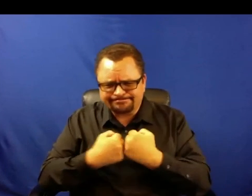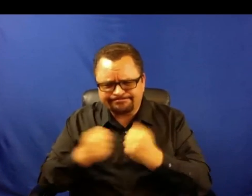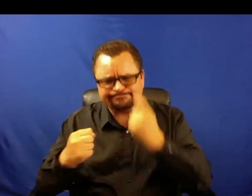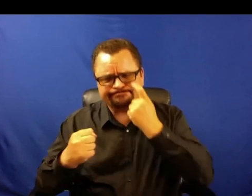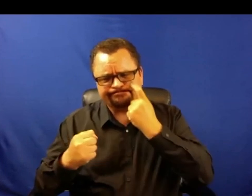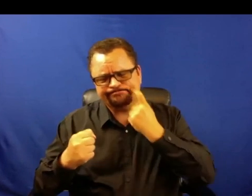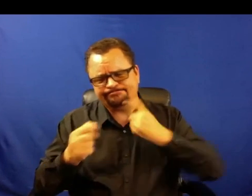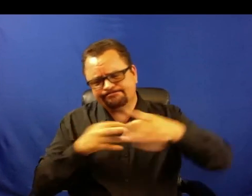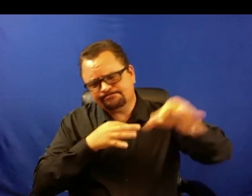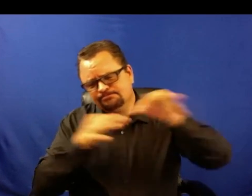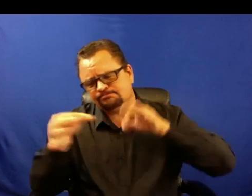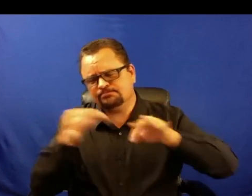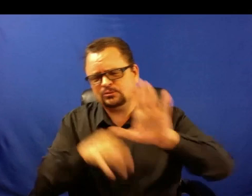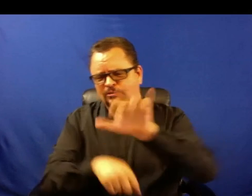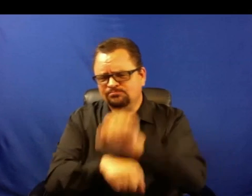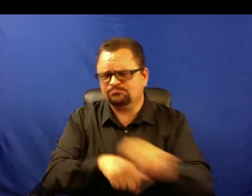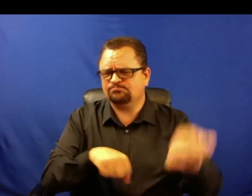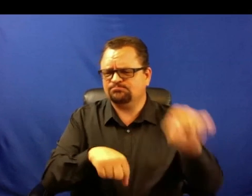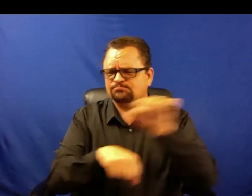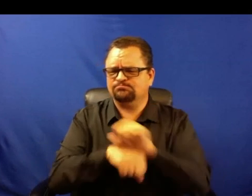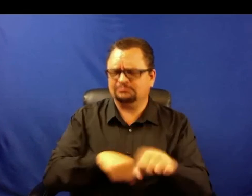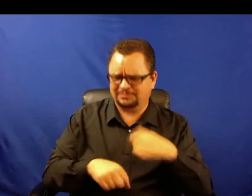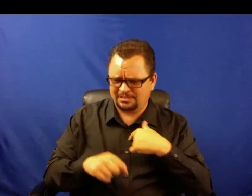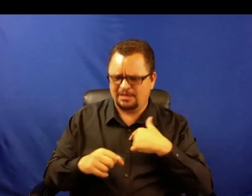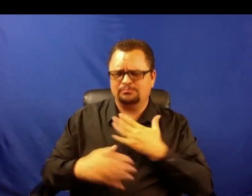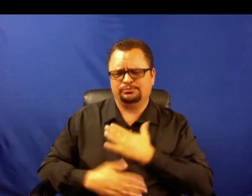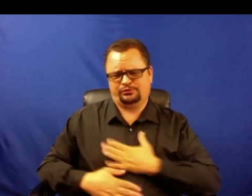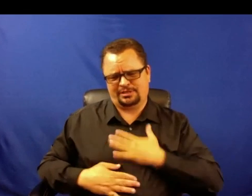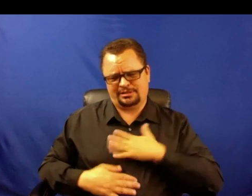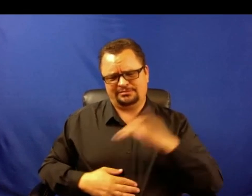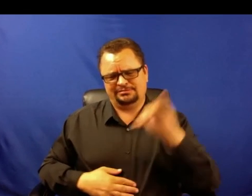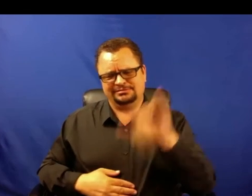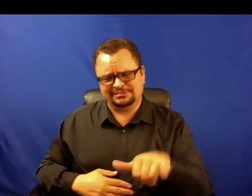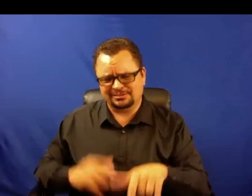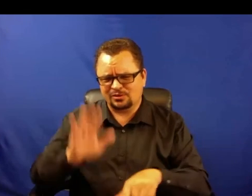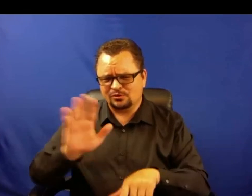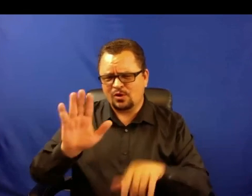analogy. I don't have one either, Susan, but